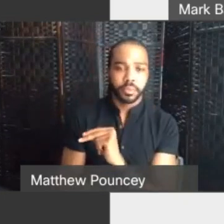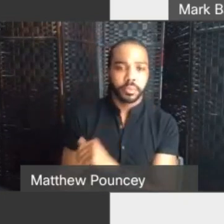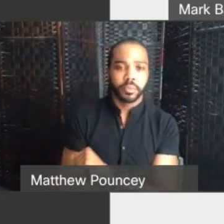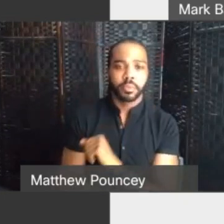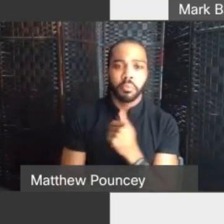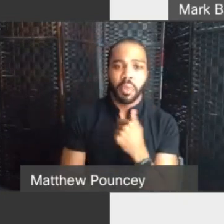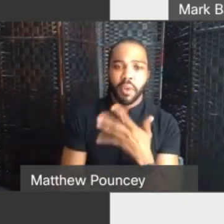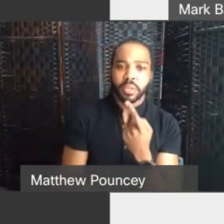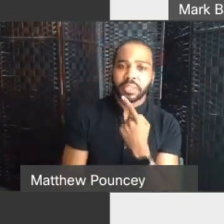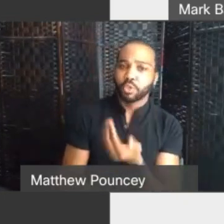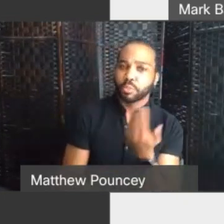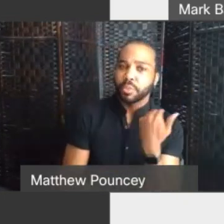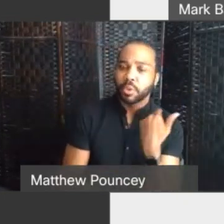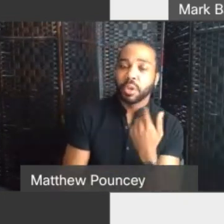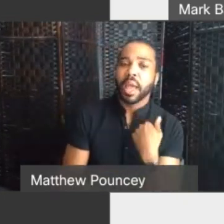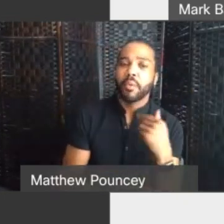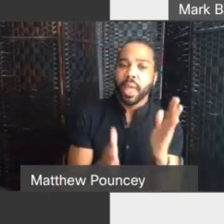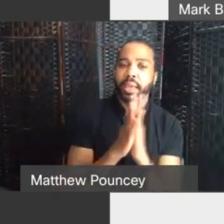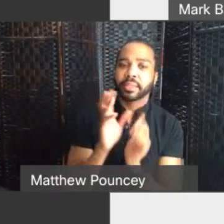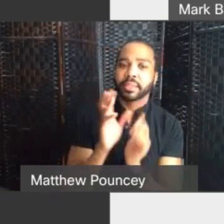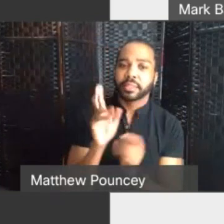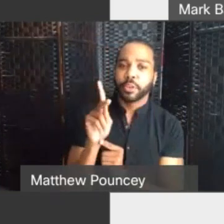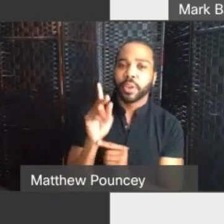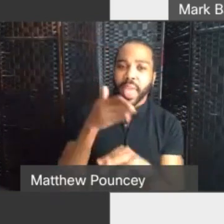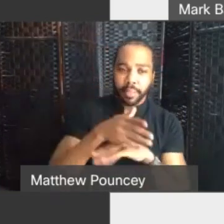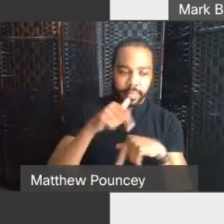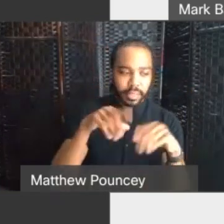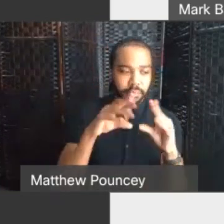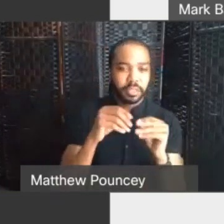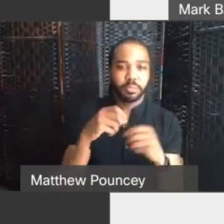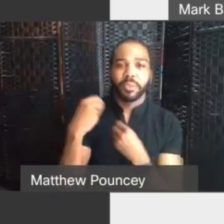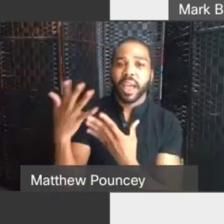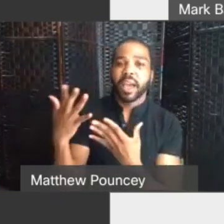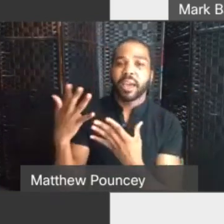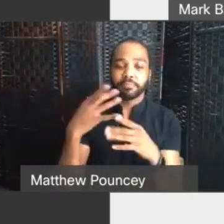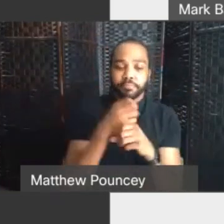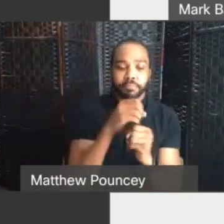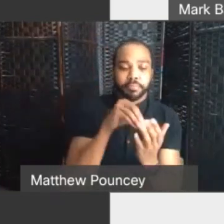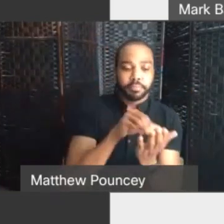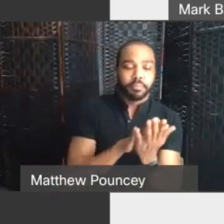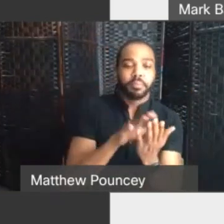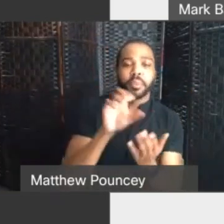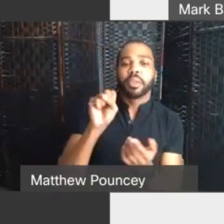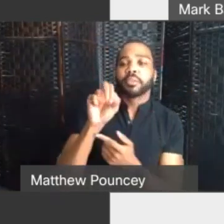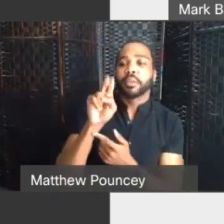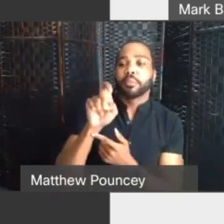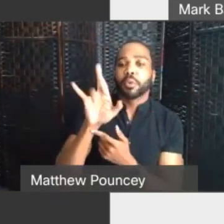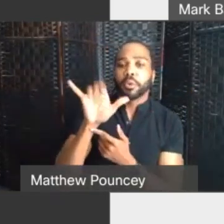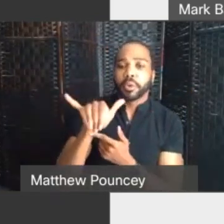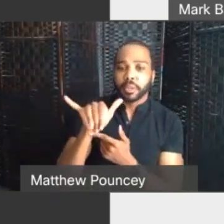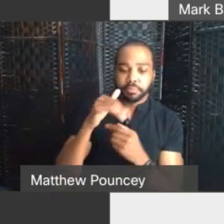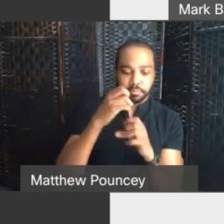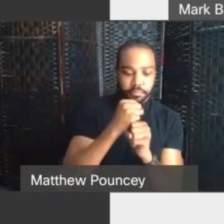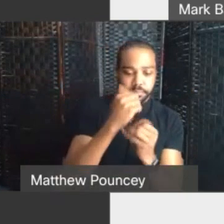as I said before, I'll ask Kirk right after this meeting to provide a summary of data that providers need to be